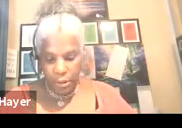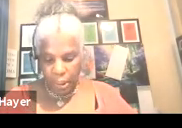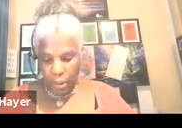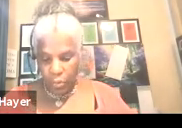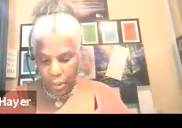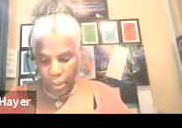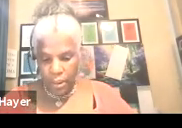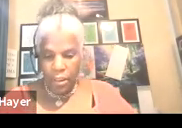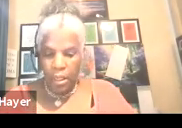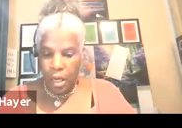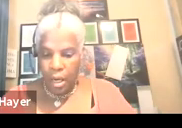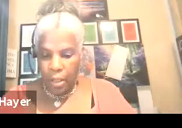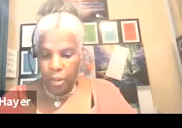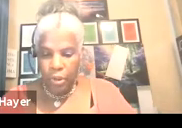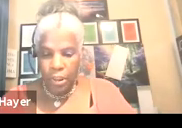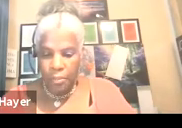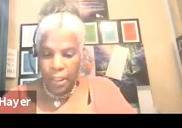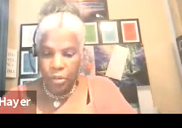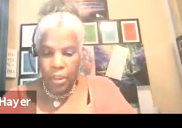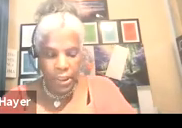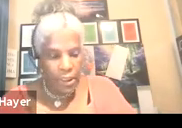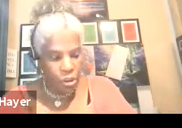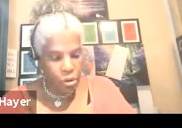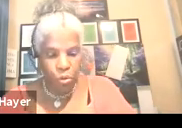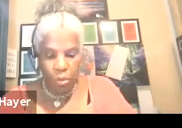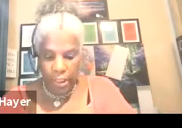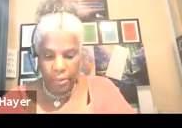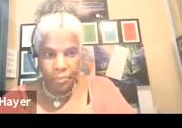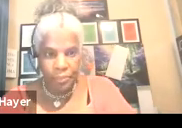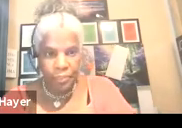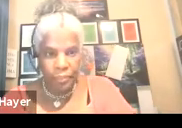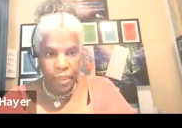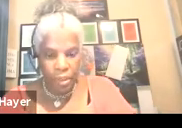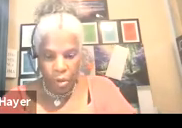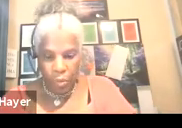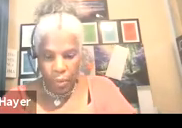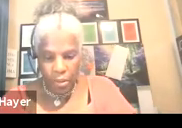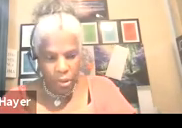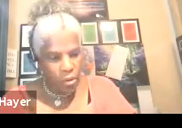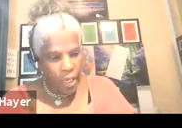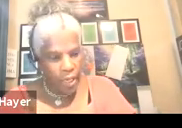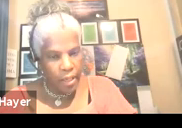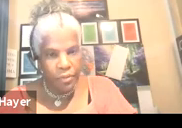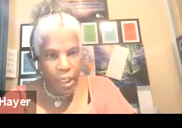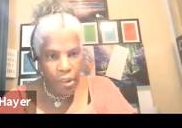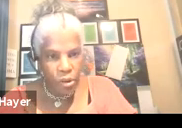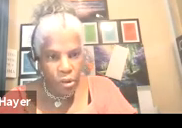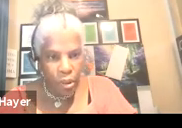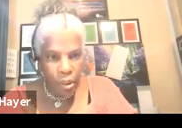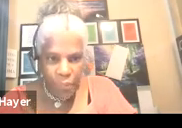will be speaking with us about Community-Based Organization Toolkit. We also have